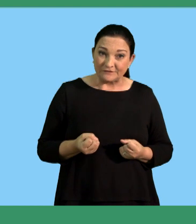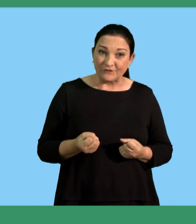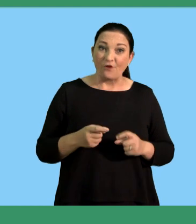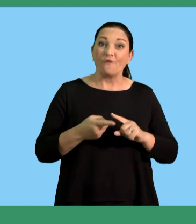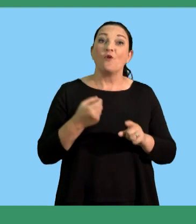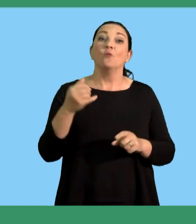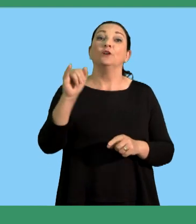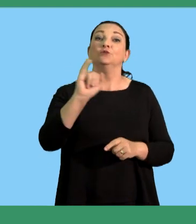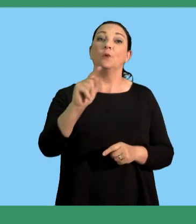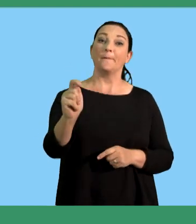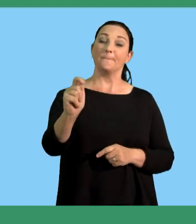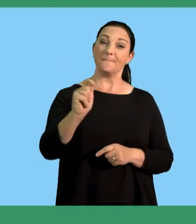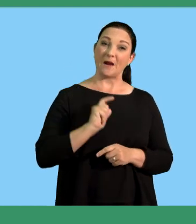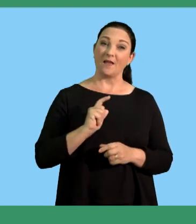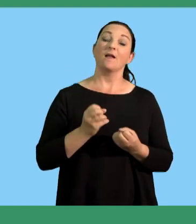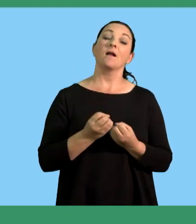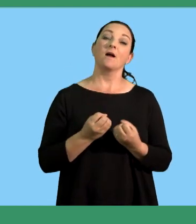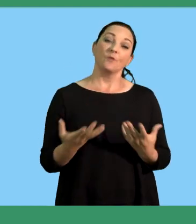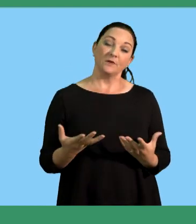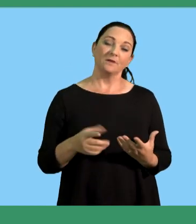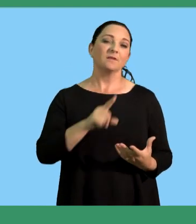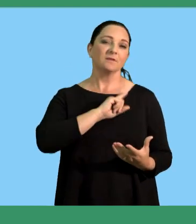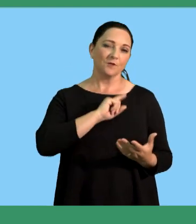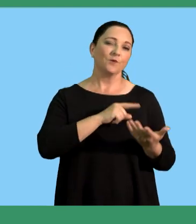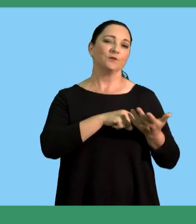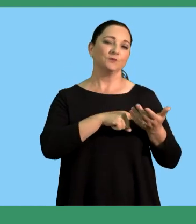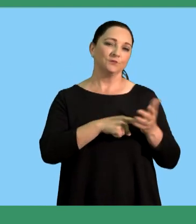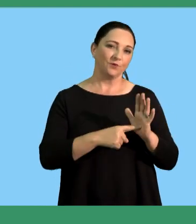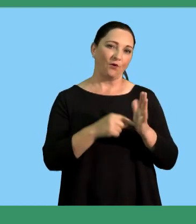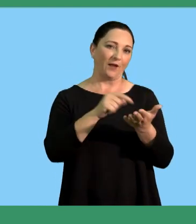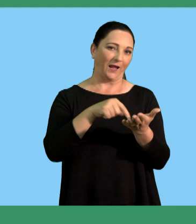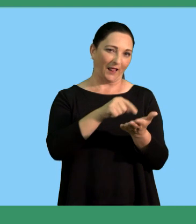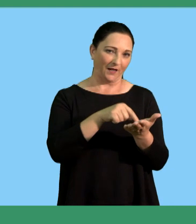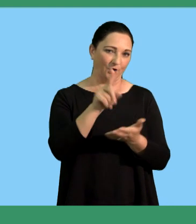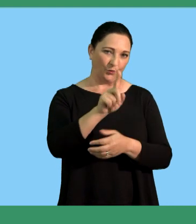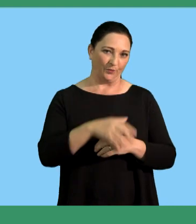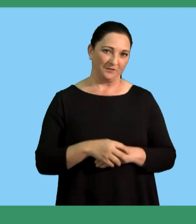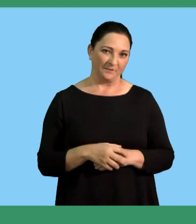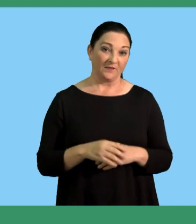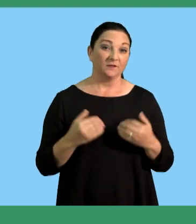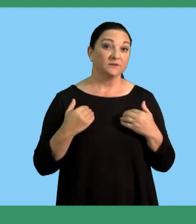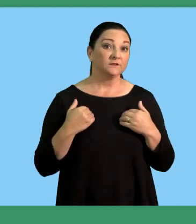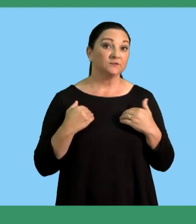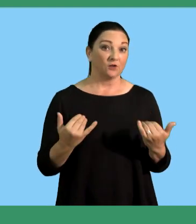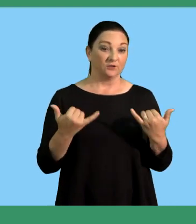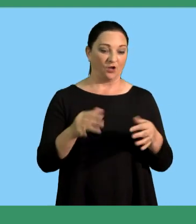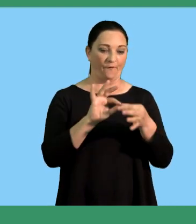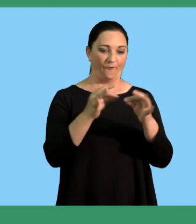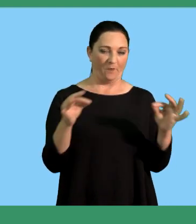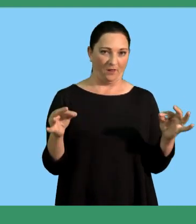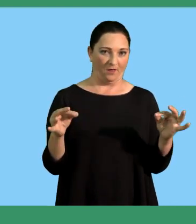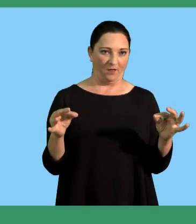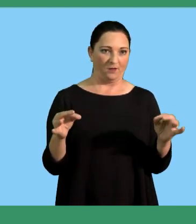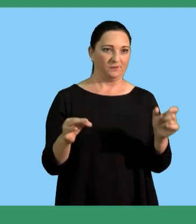compensation from the insured, and you need to show all your calculations. So you show your calculations by starting with the formula.